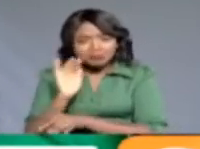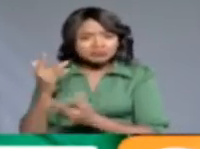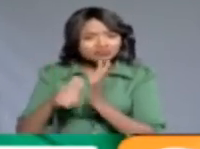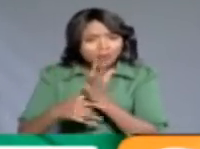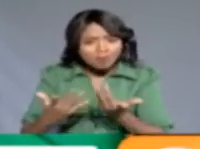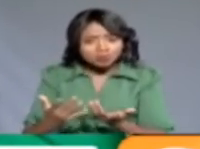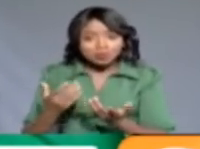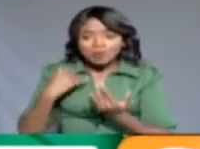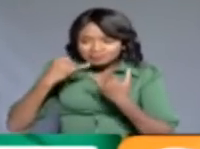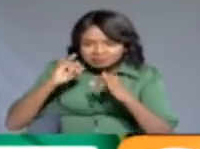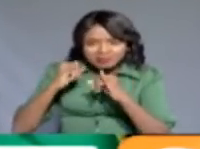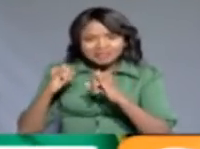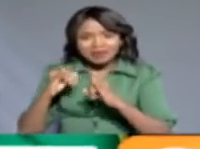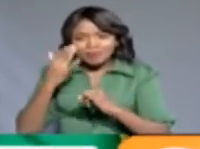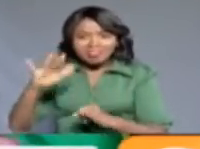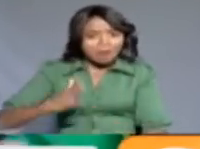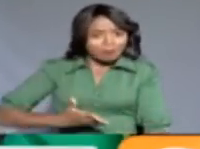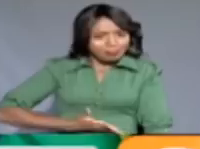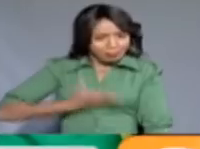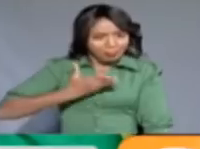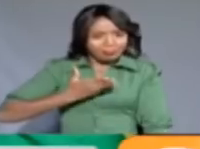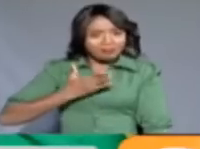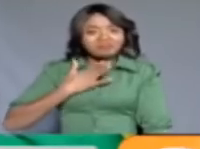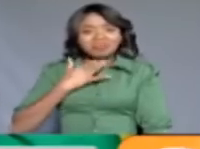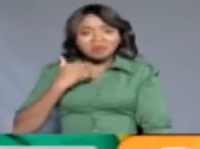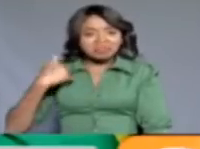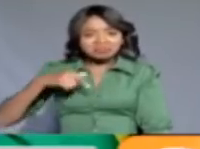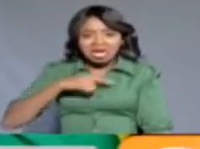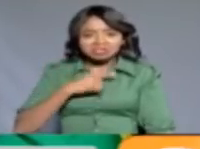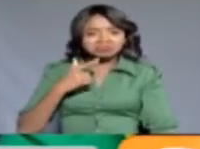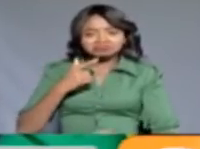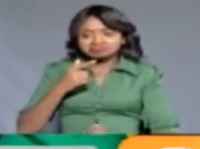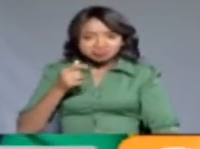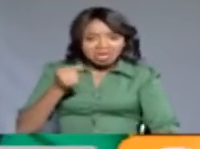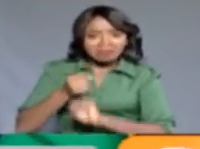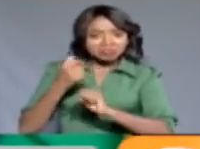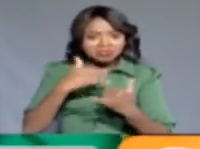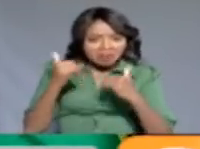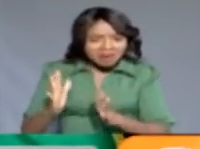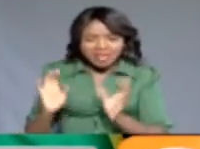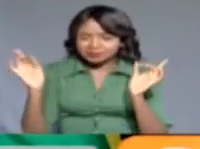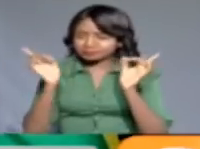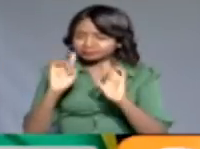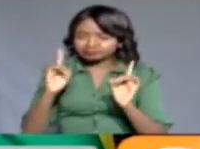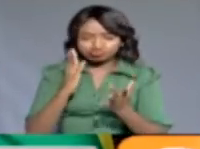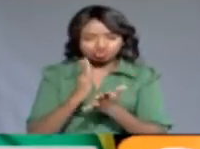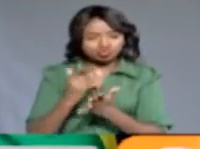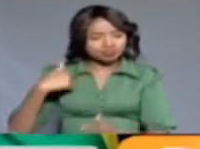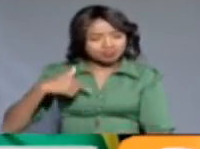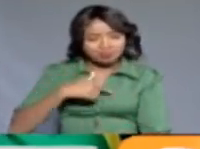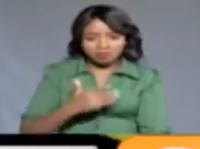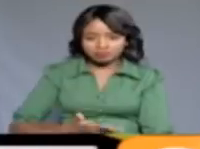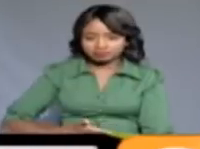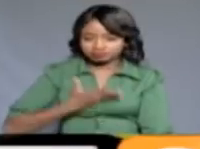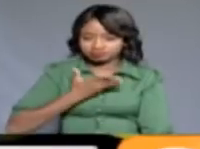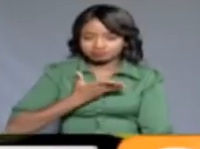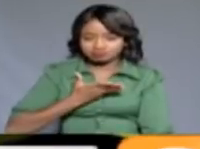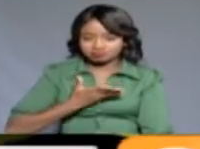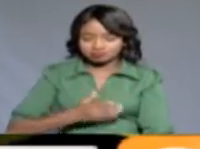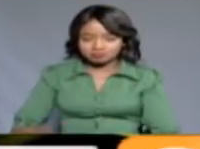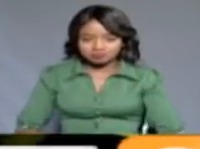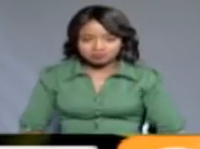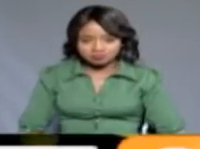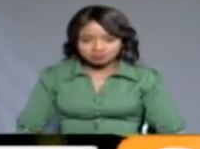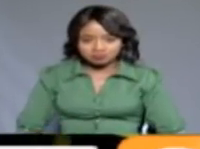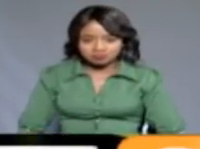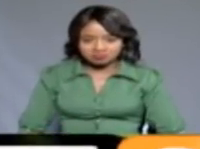tactic, like to frustrate us so that we don't rally behind our players. And we're very angry. We're very angry. So they